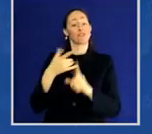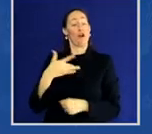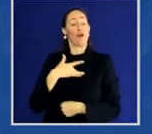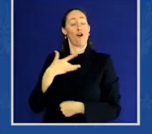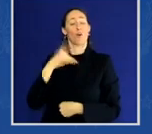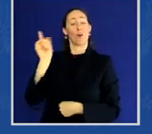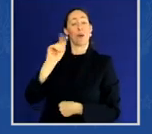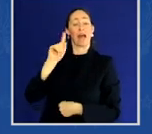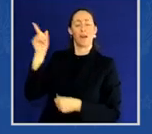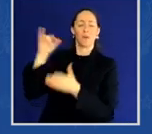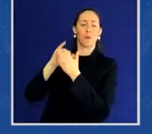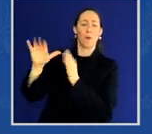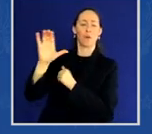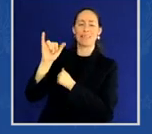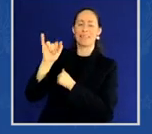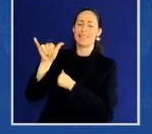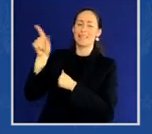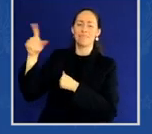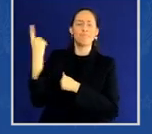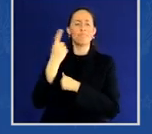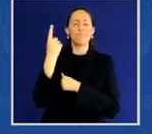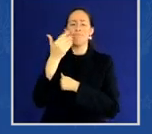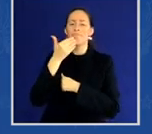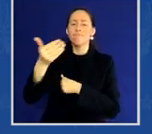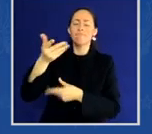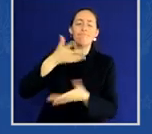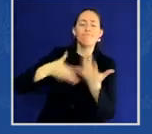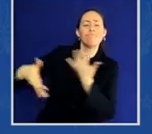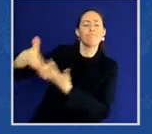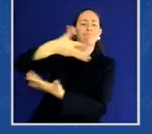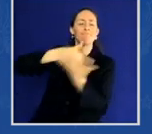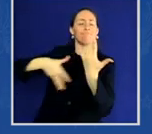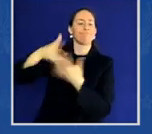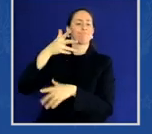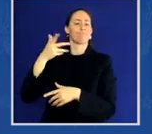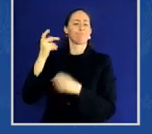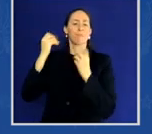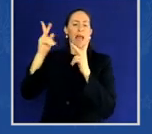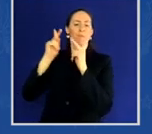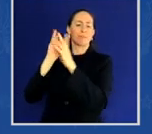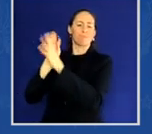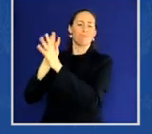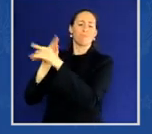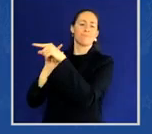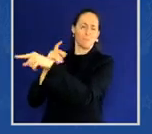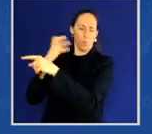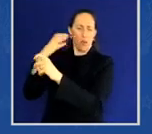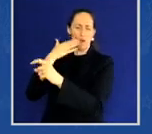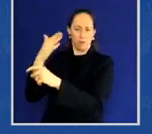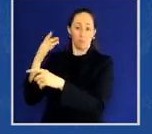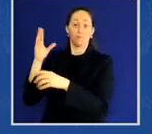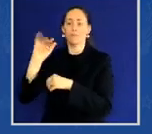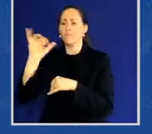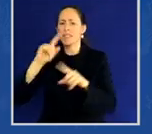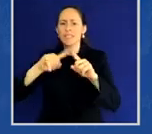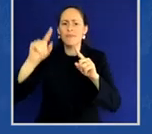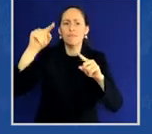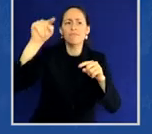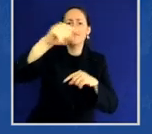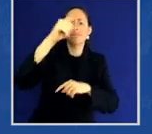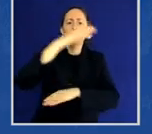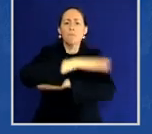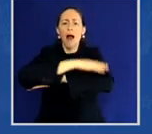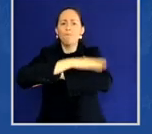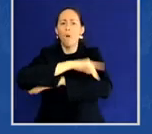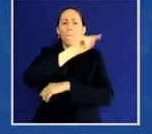customer experience. And we are advancing station modernization projects in other major cities, Chicago,